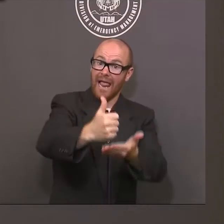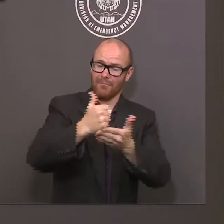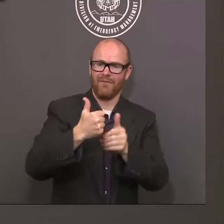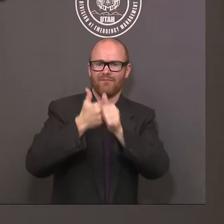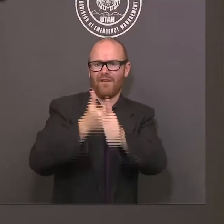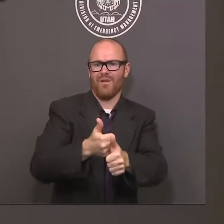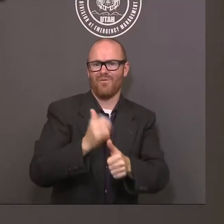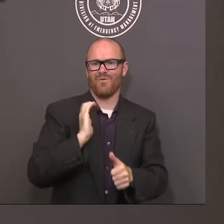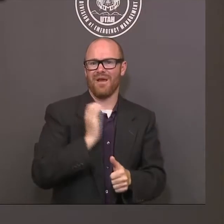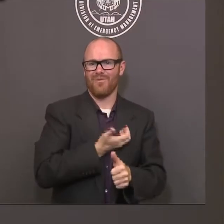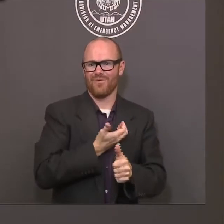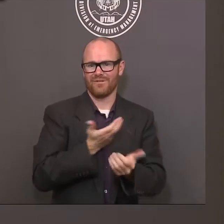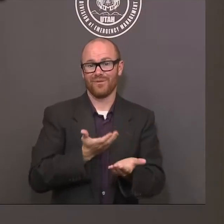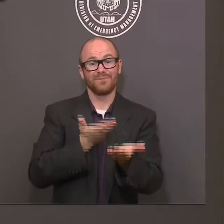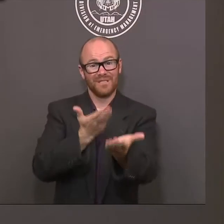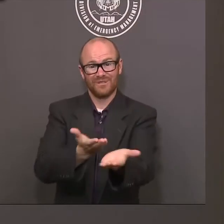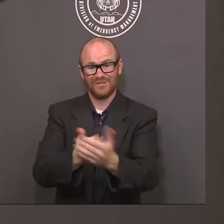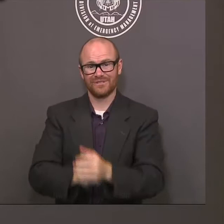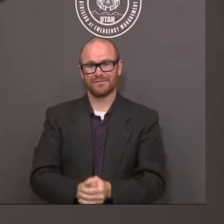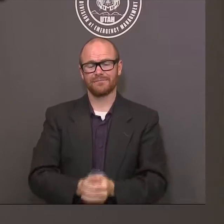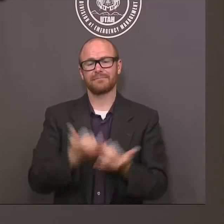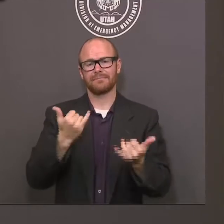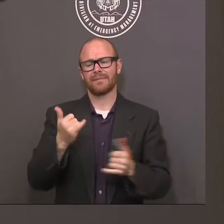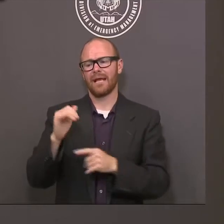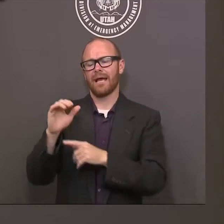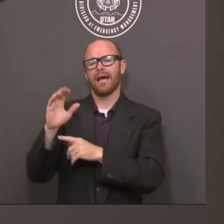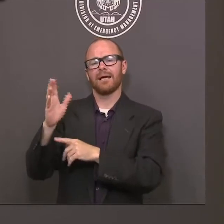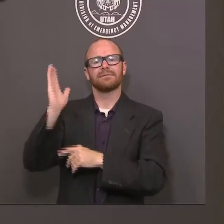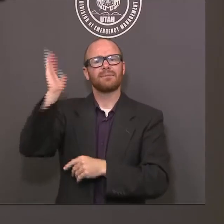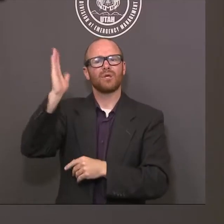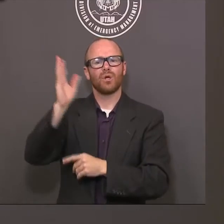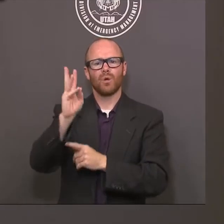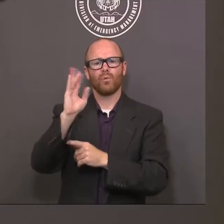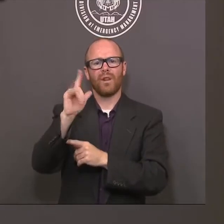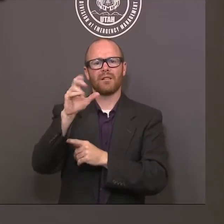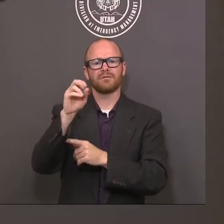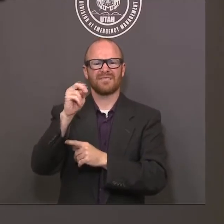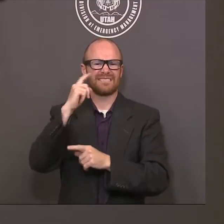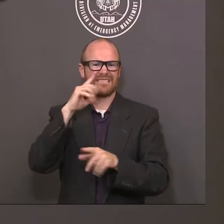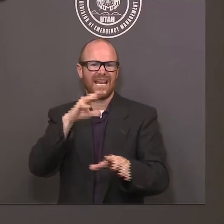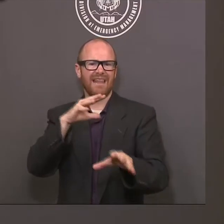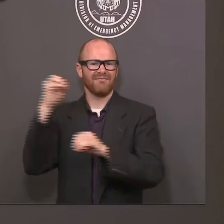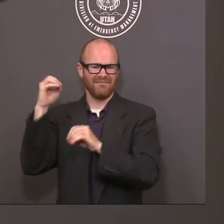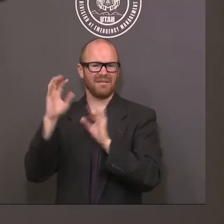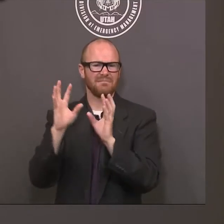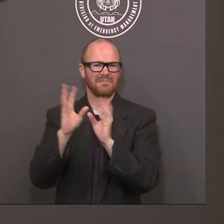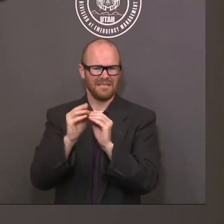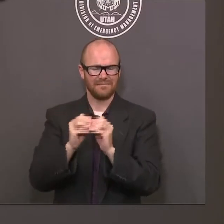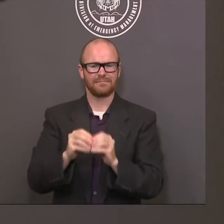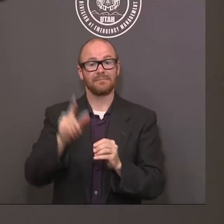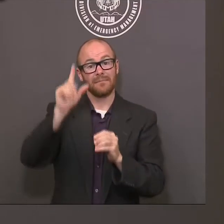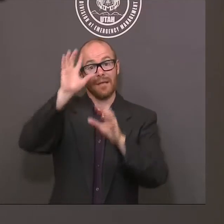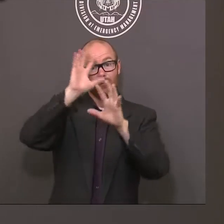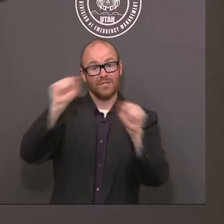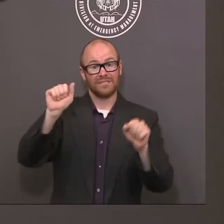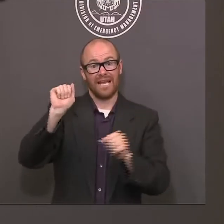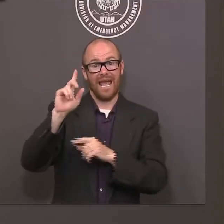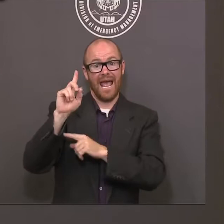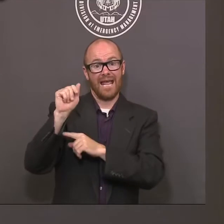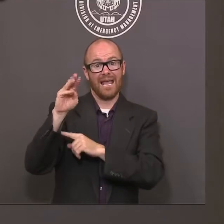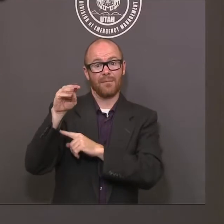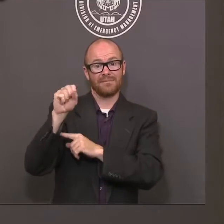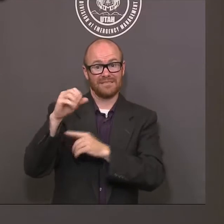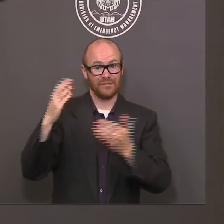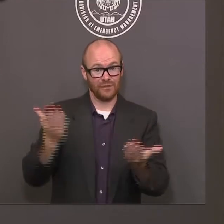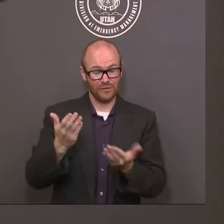that, Speaker Wilson had to go back to a meeting. We've got President Adams here with me and Derek and